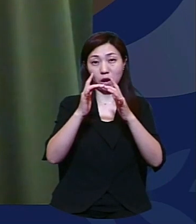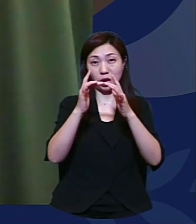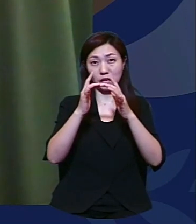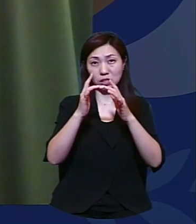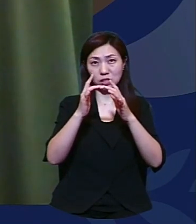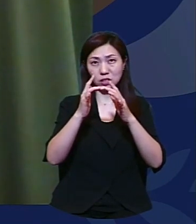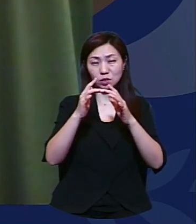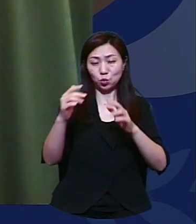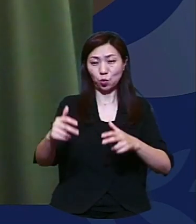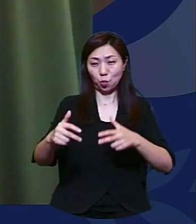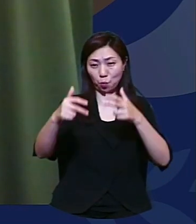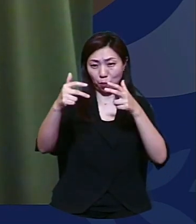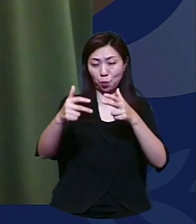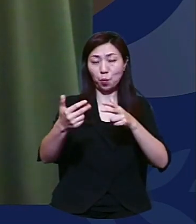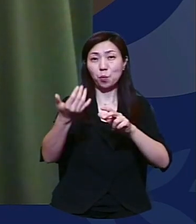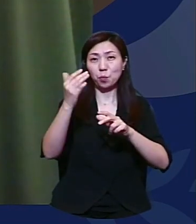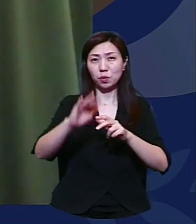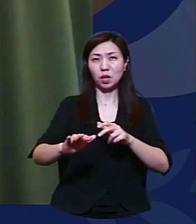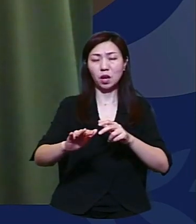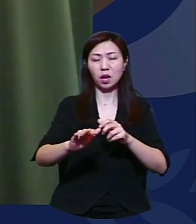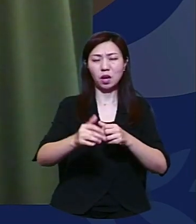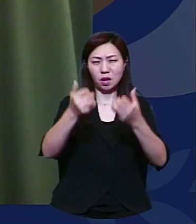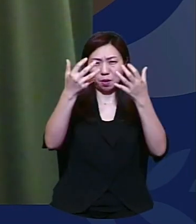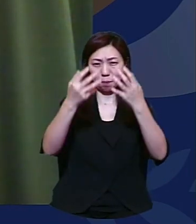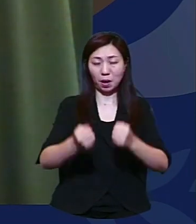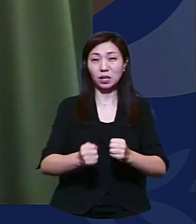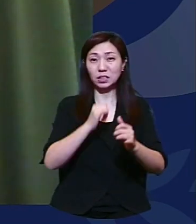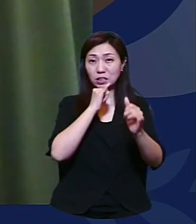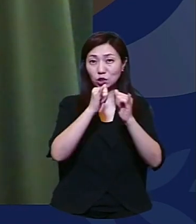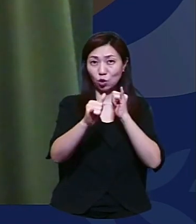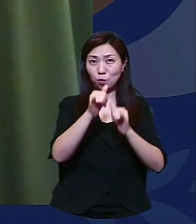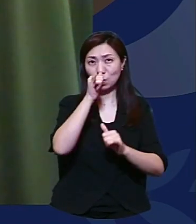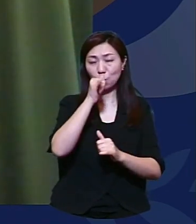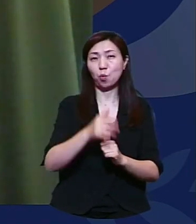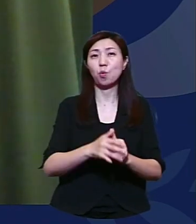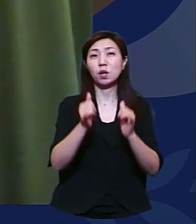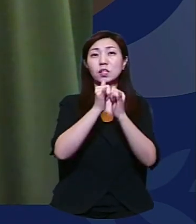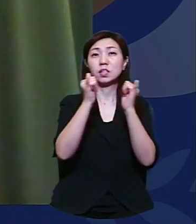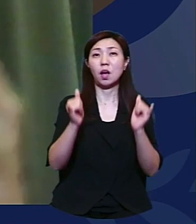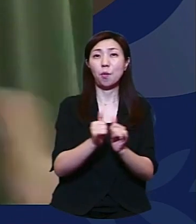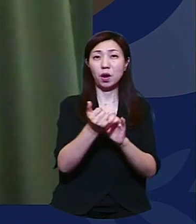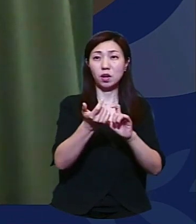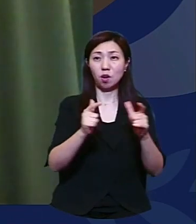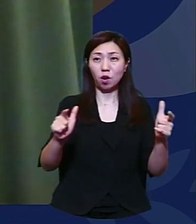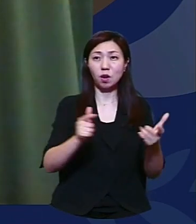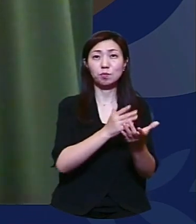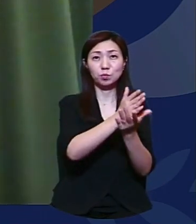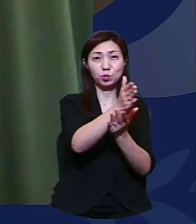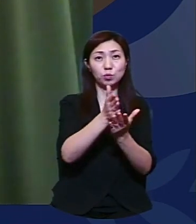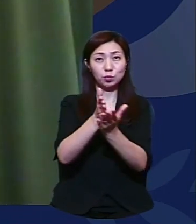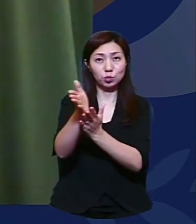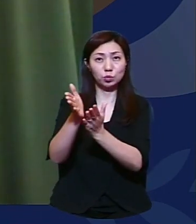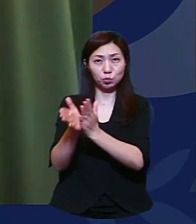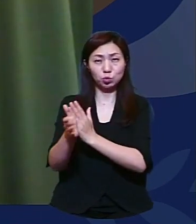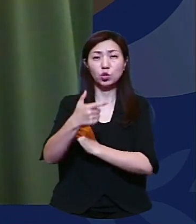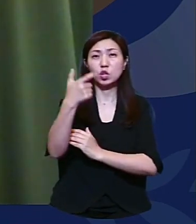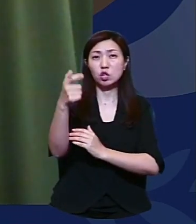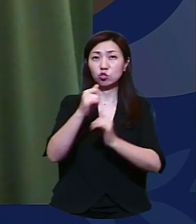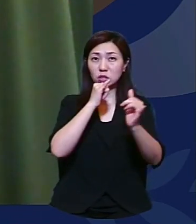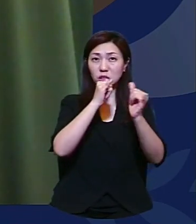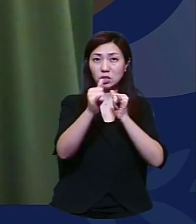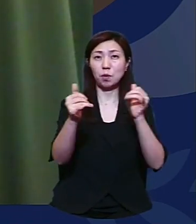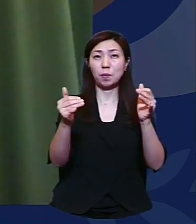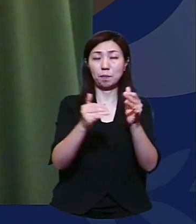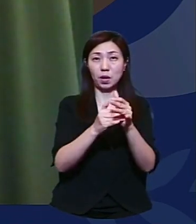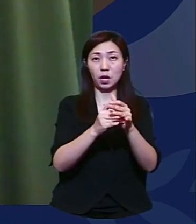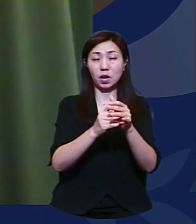different interviews from all parts of society. And you have both early adopters of digital technology, and you have